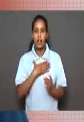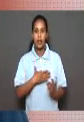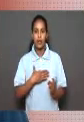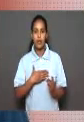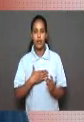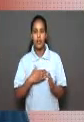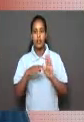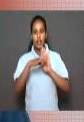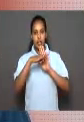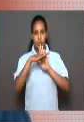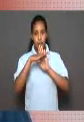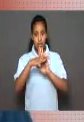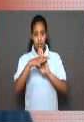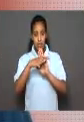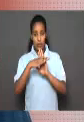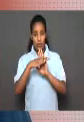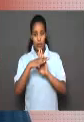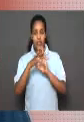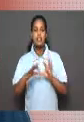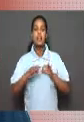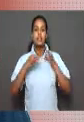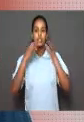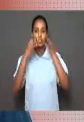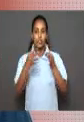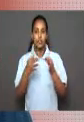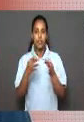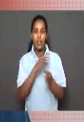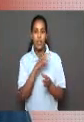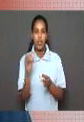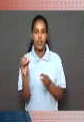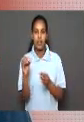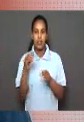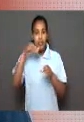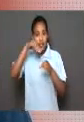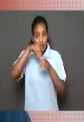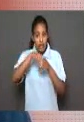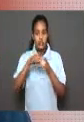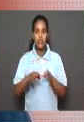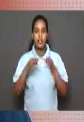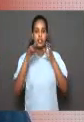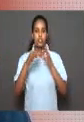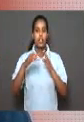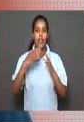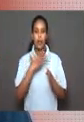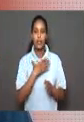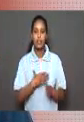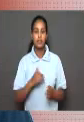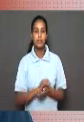as representative, transition, and intertransition elements.